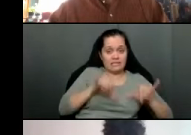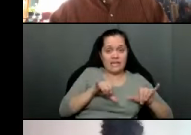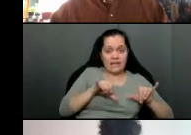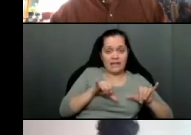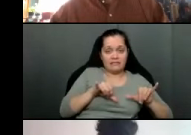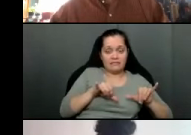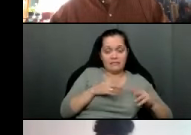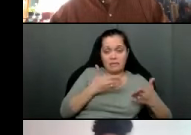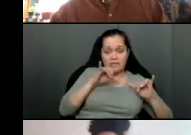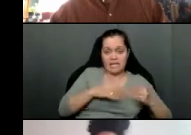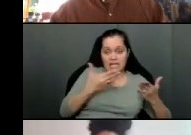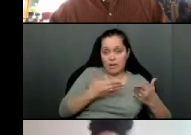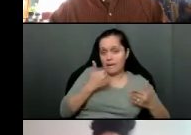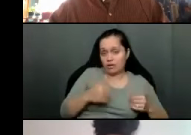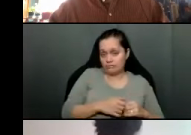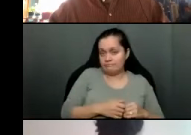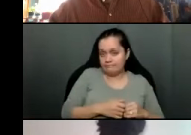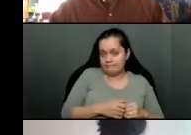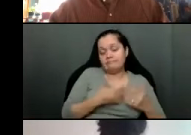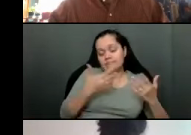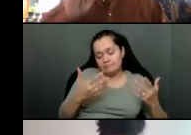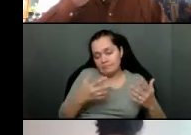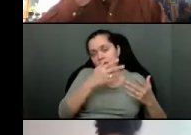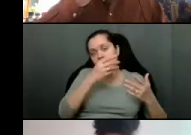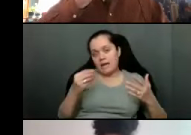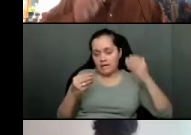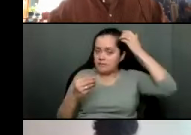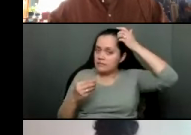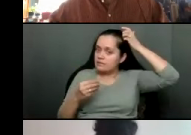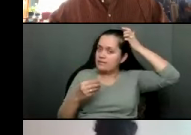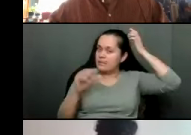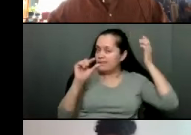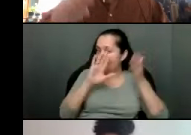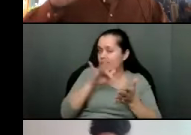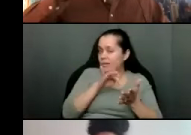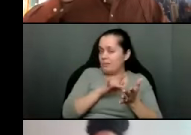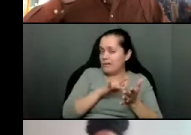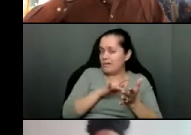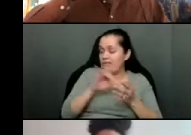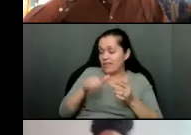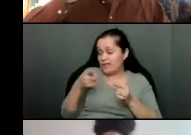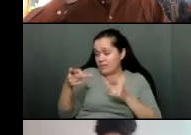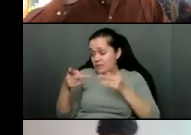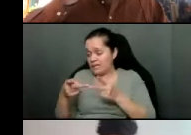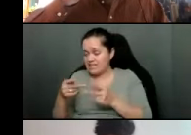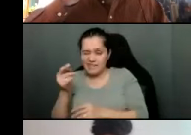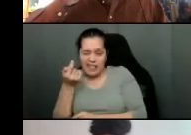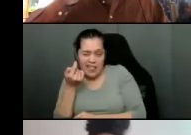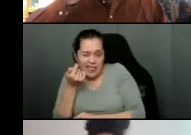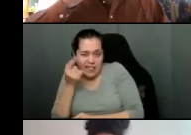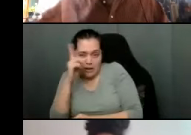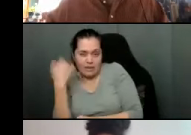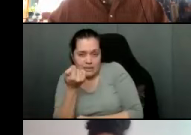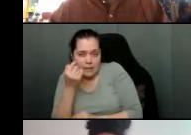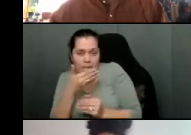should stay where I am. And sort of in the middle, if that other place looks just a little